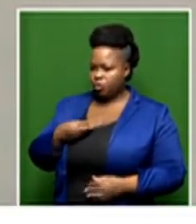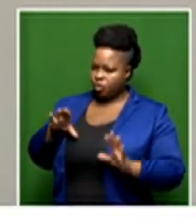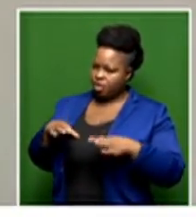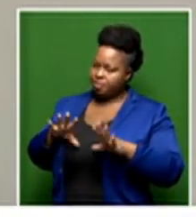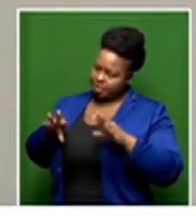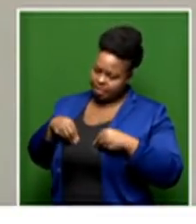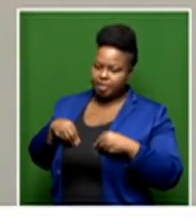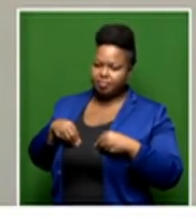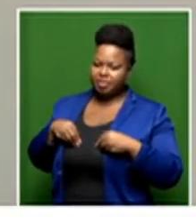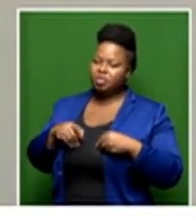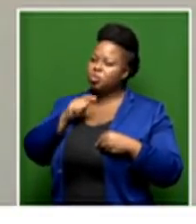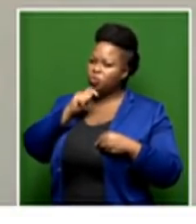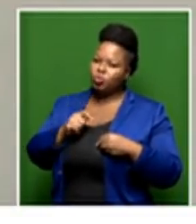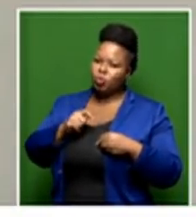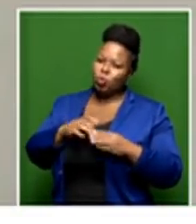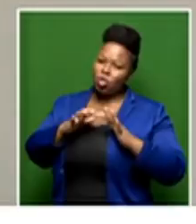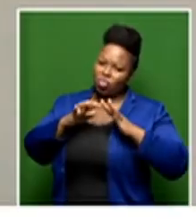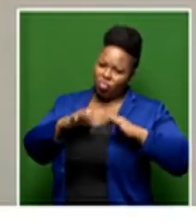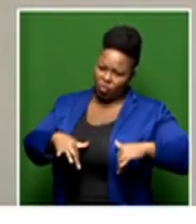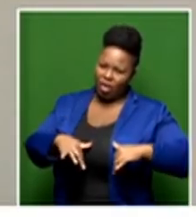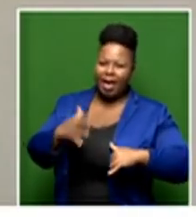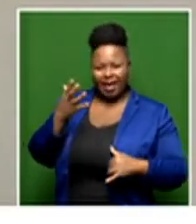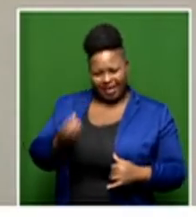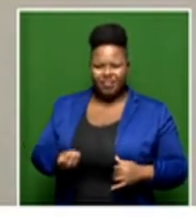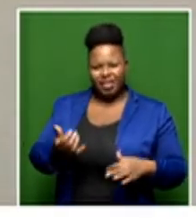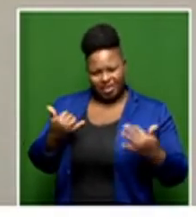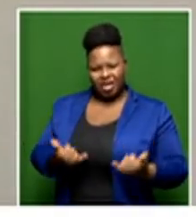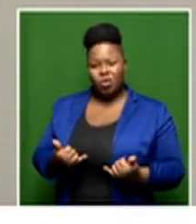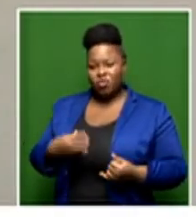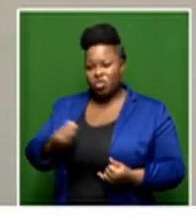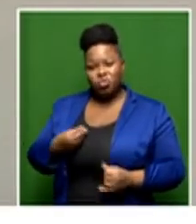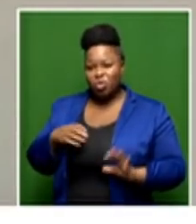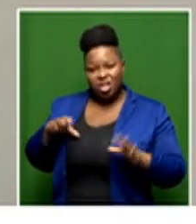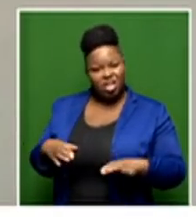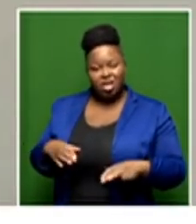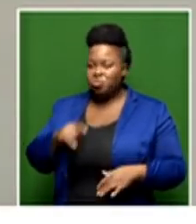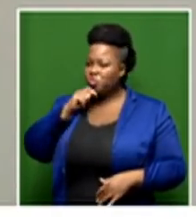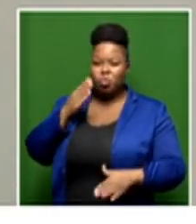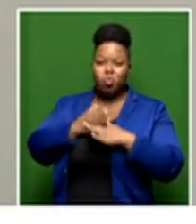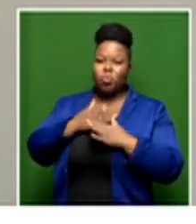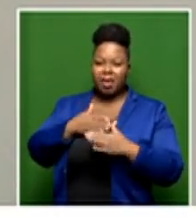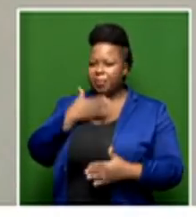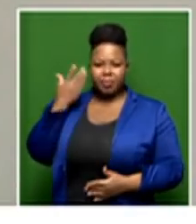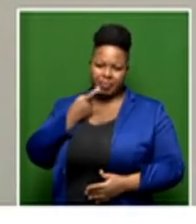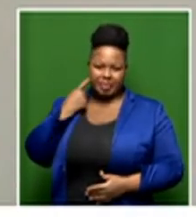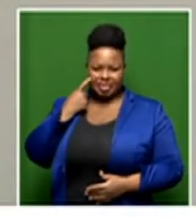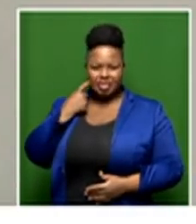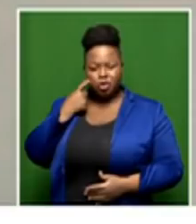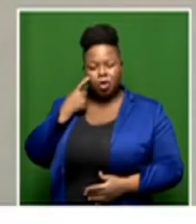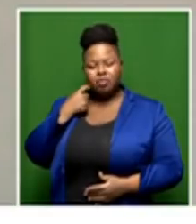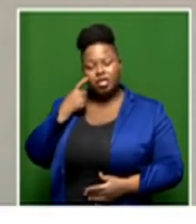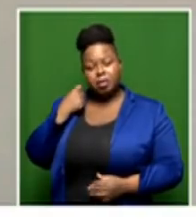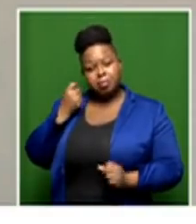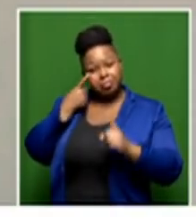there's paralysis throughout the country as far as the Youth League is concerned. And I think that the moves